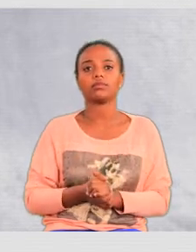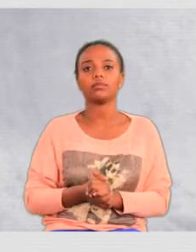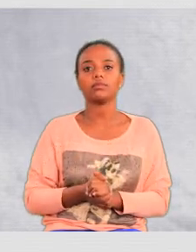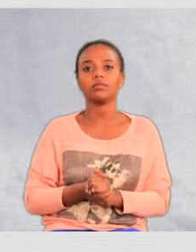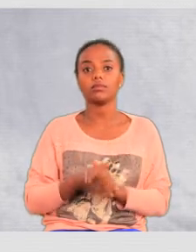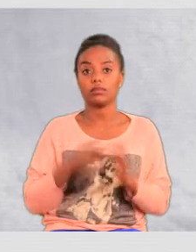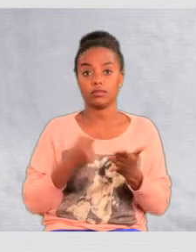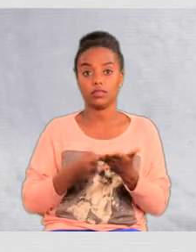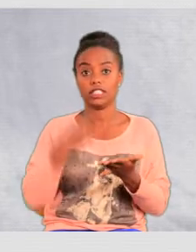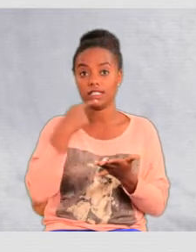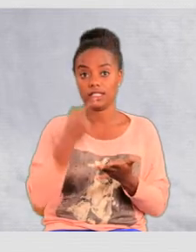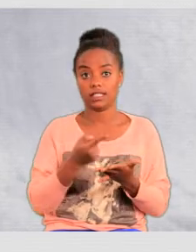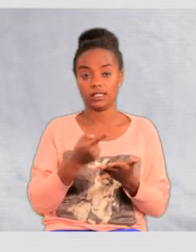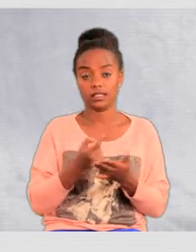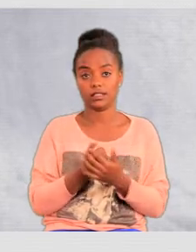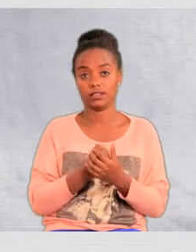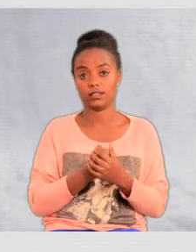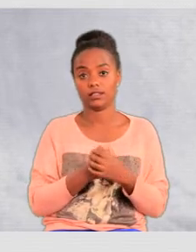Here, it says here,